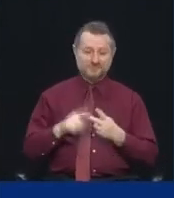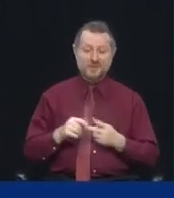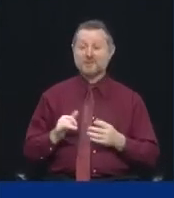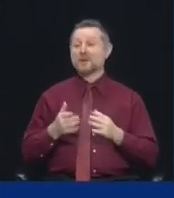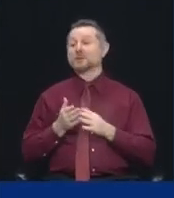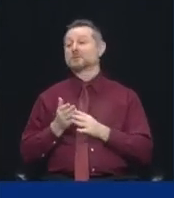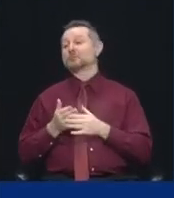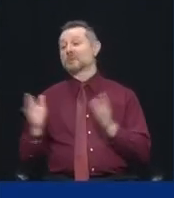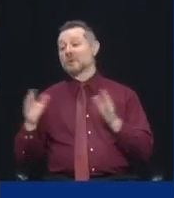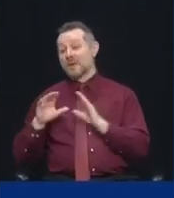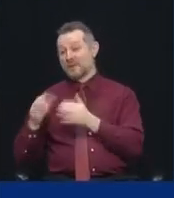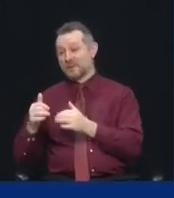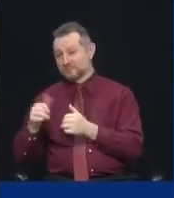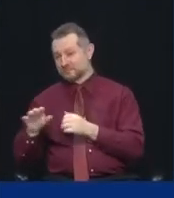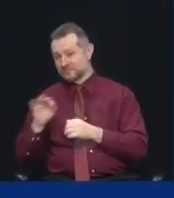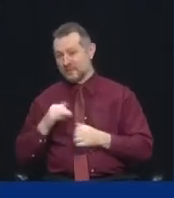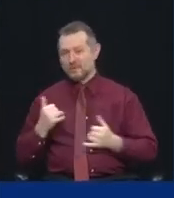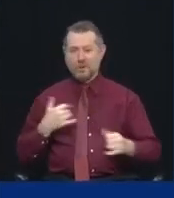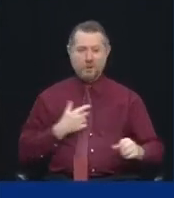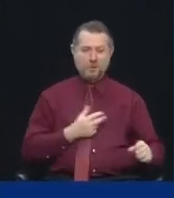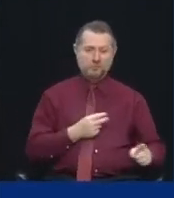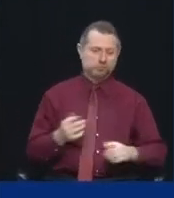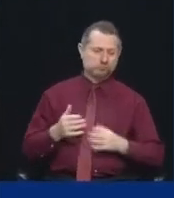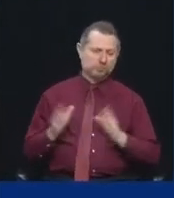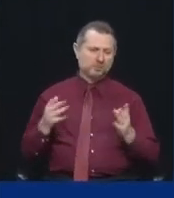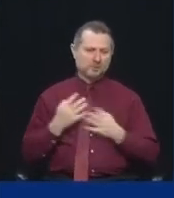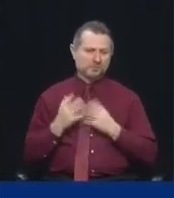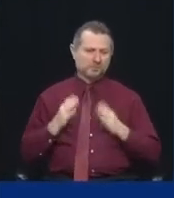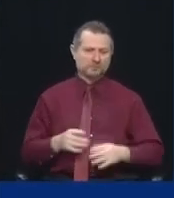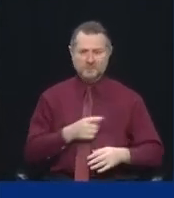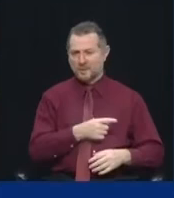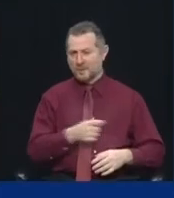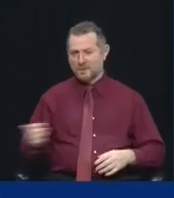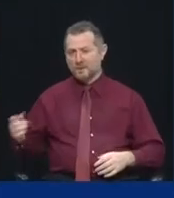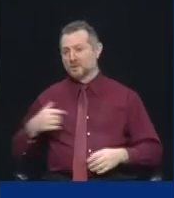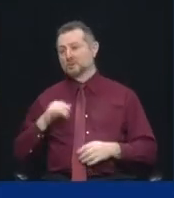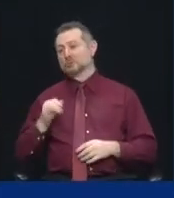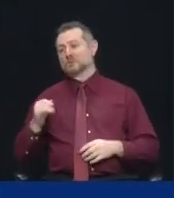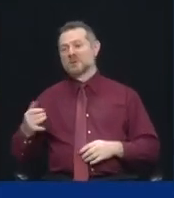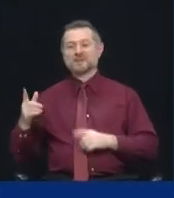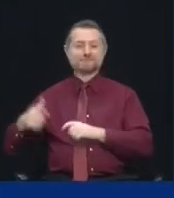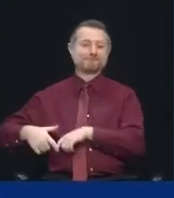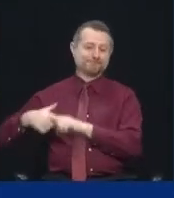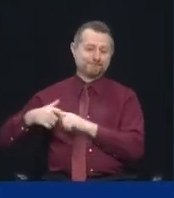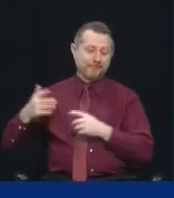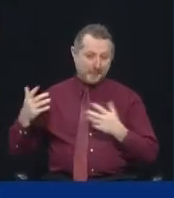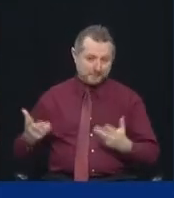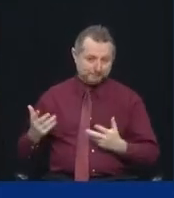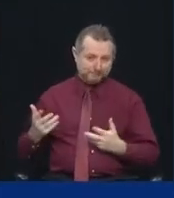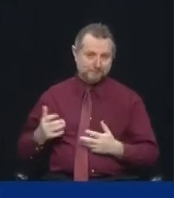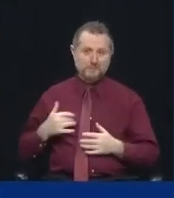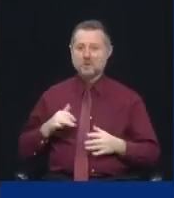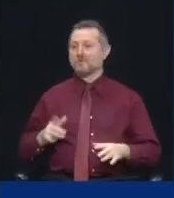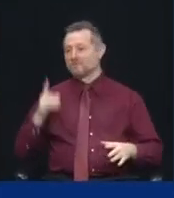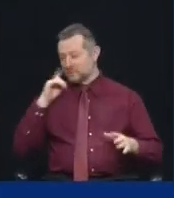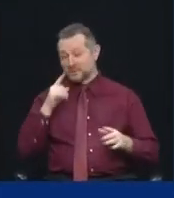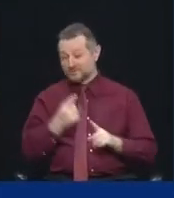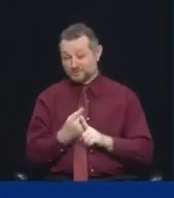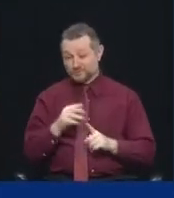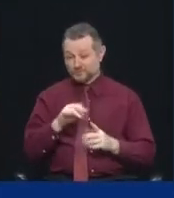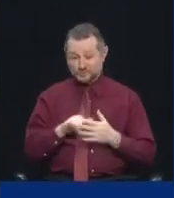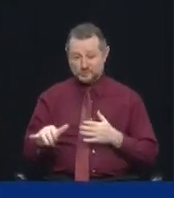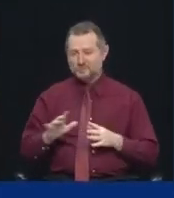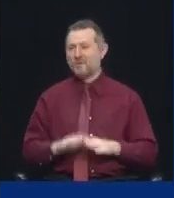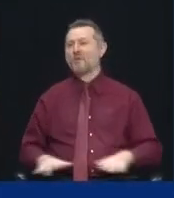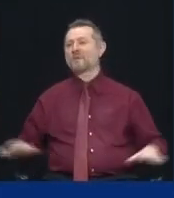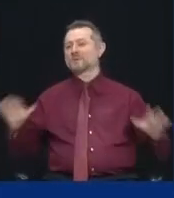distributing to general population. Johnson & Johnson is on pause, as it is all across the nation. Otherwise, we're continuing with the